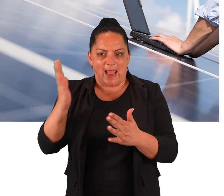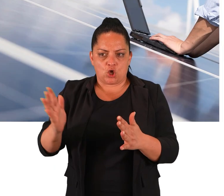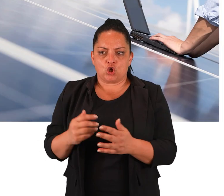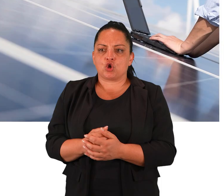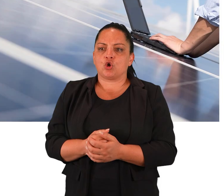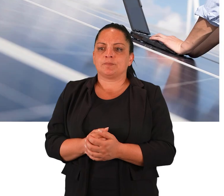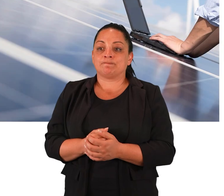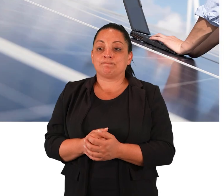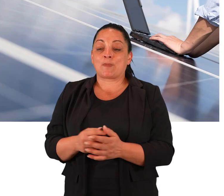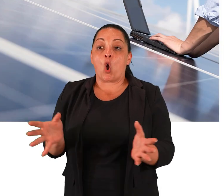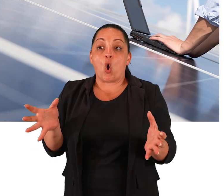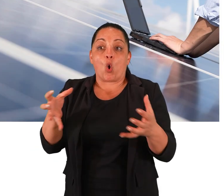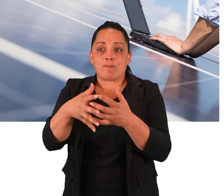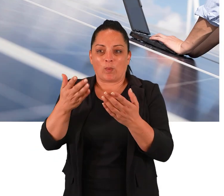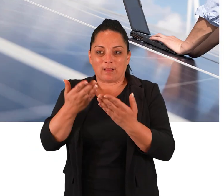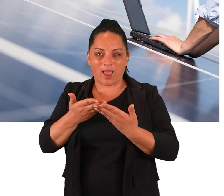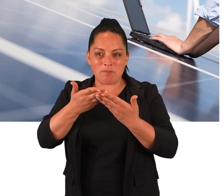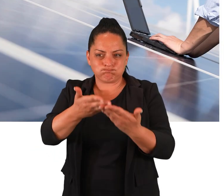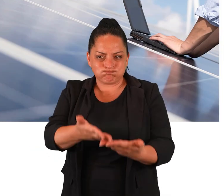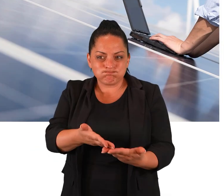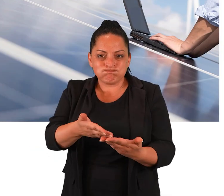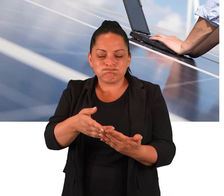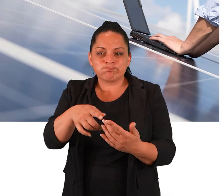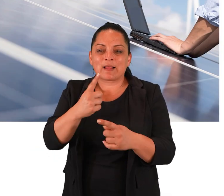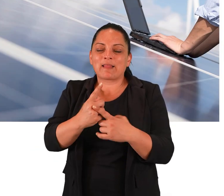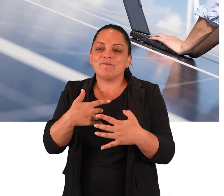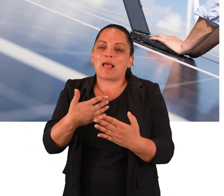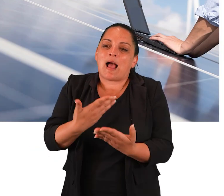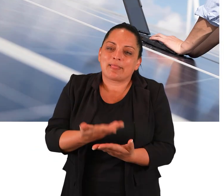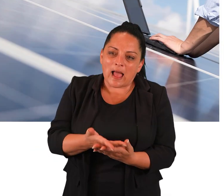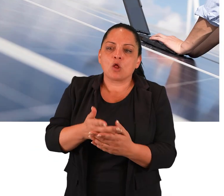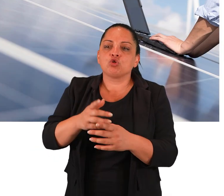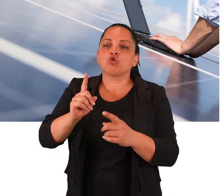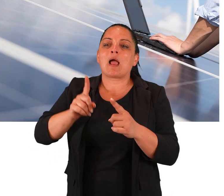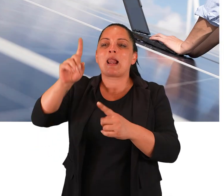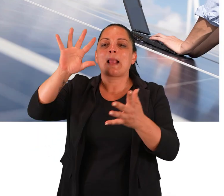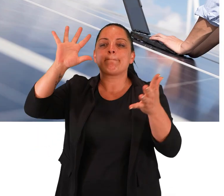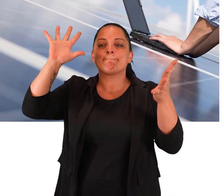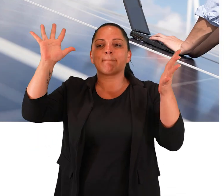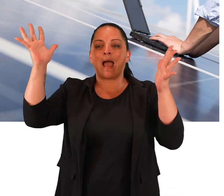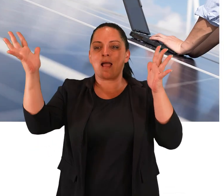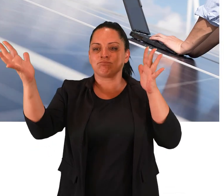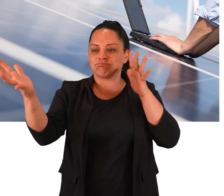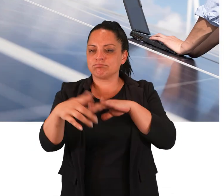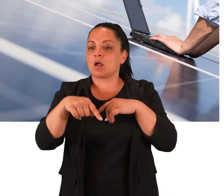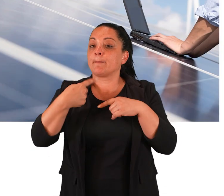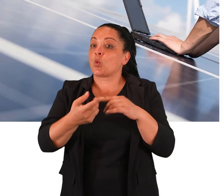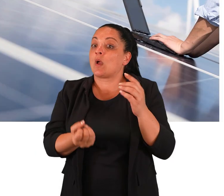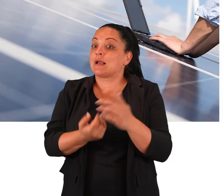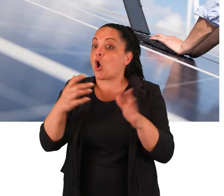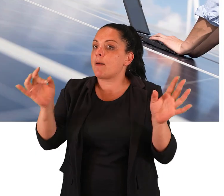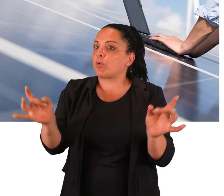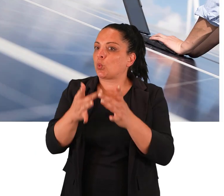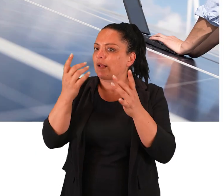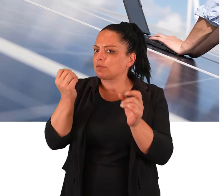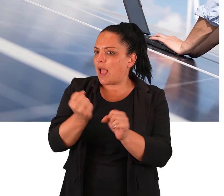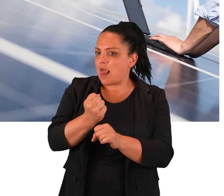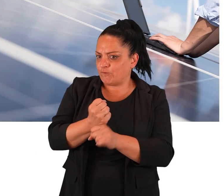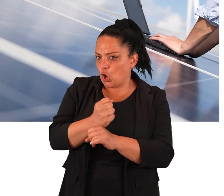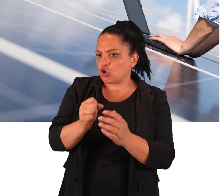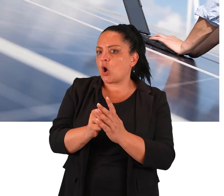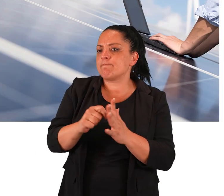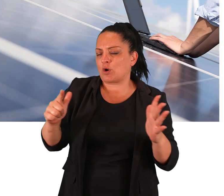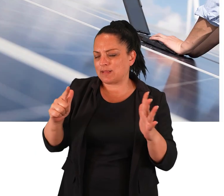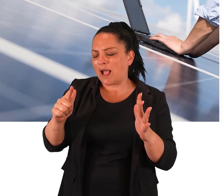to adapt to climate change, improve quality of life, and create employment opportunities that are